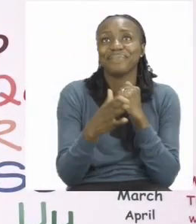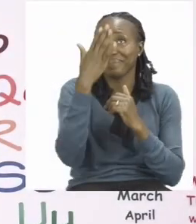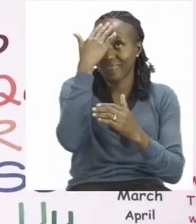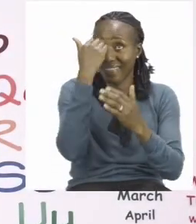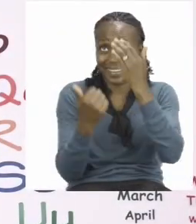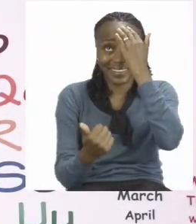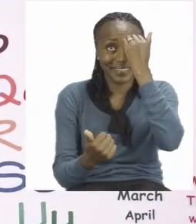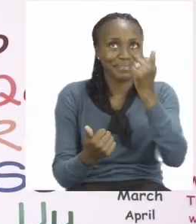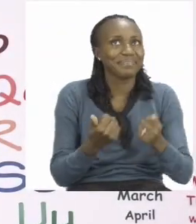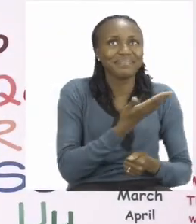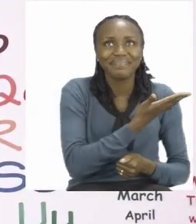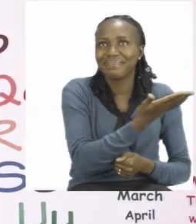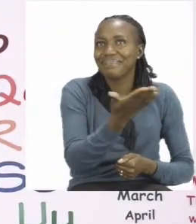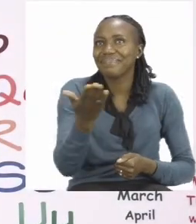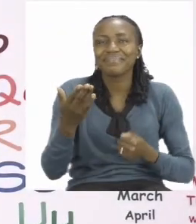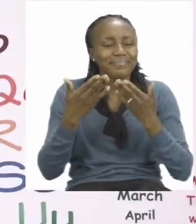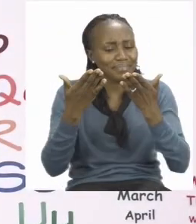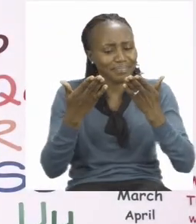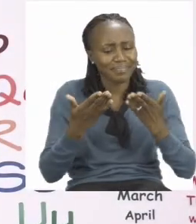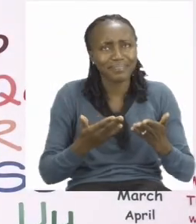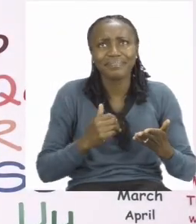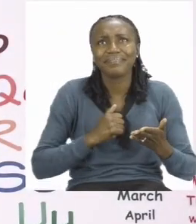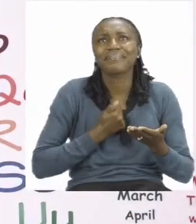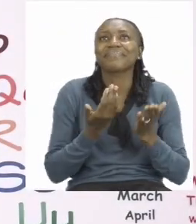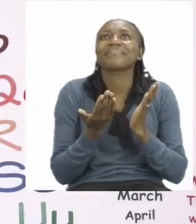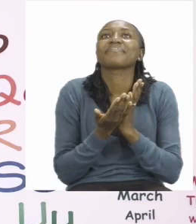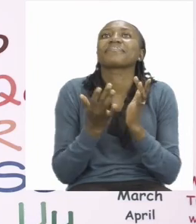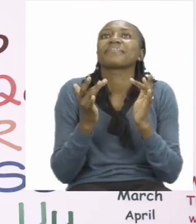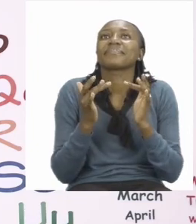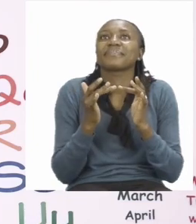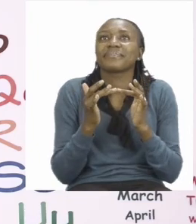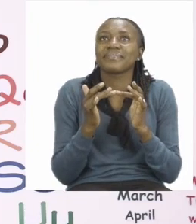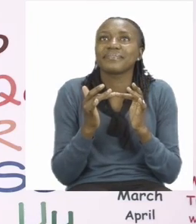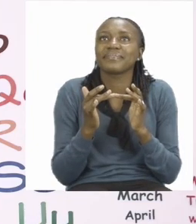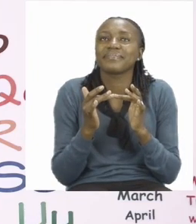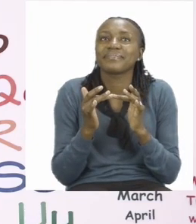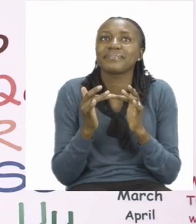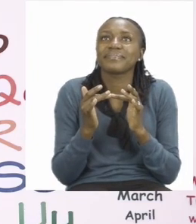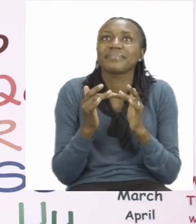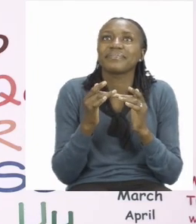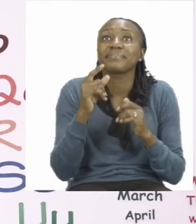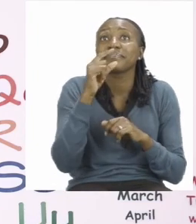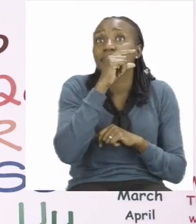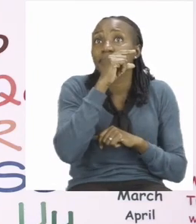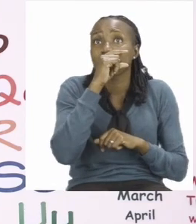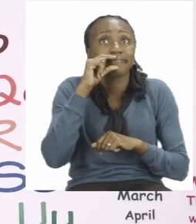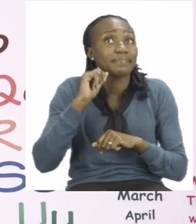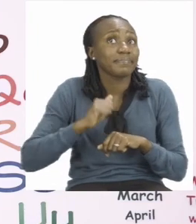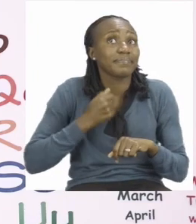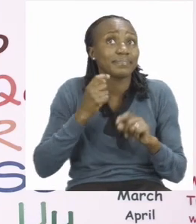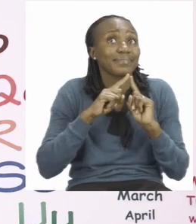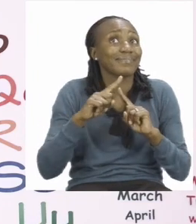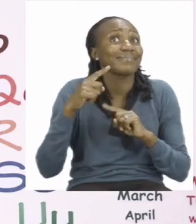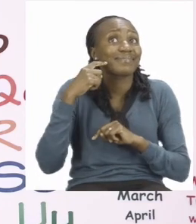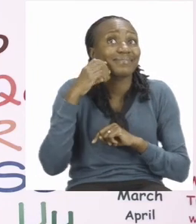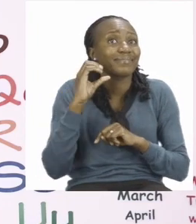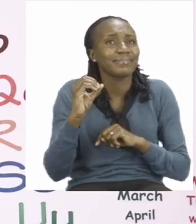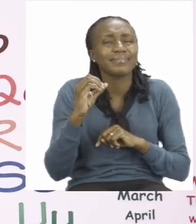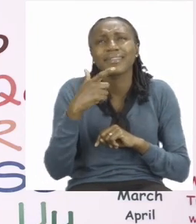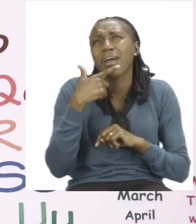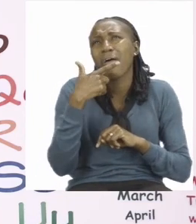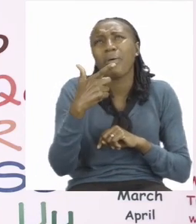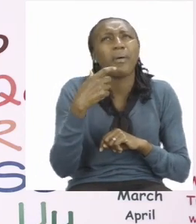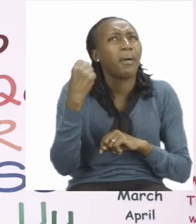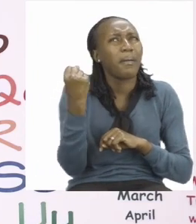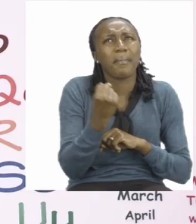Hello everyone and welcome to My Zone Online School. My name is Teacher Mutsa and